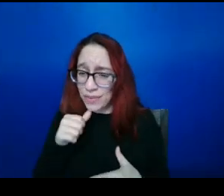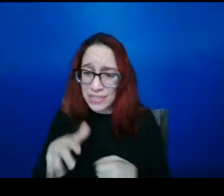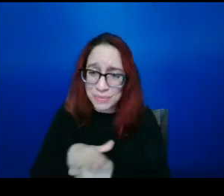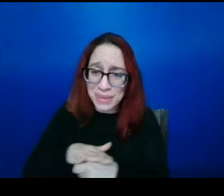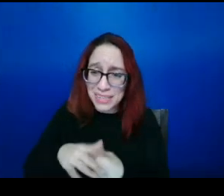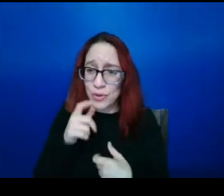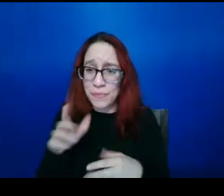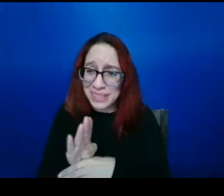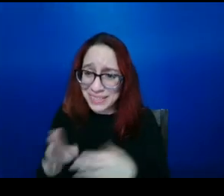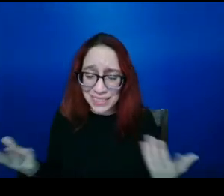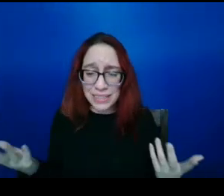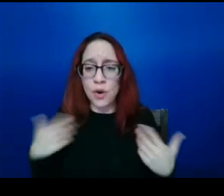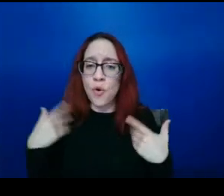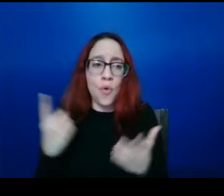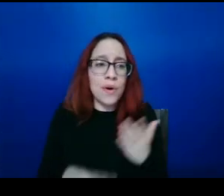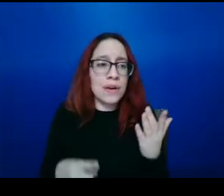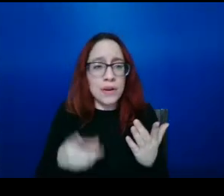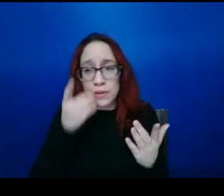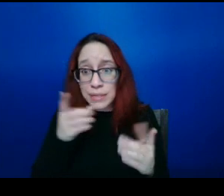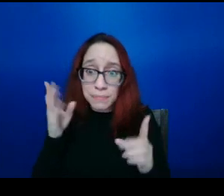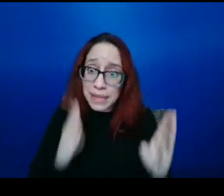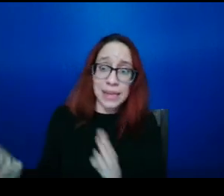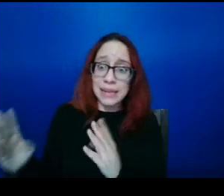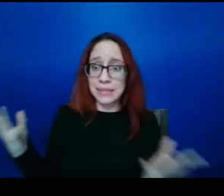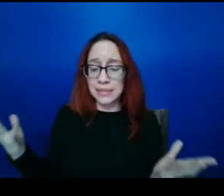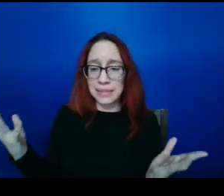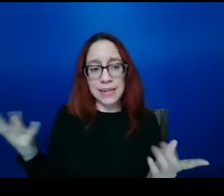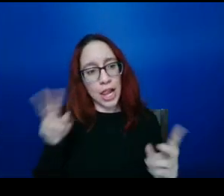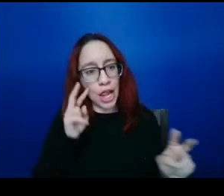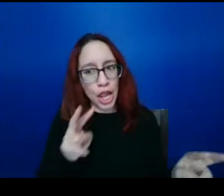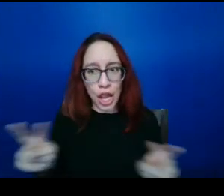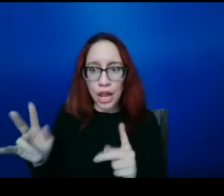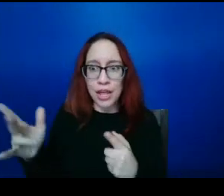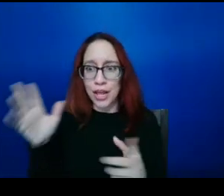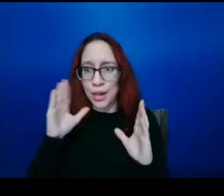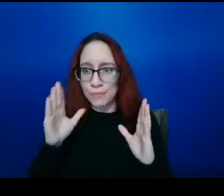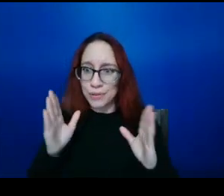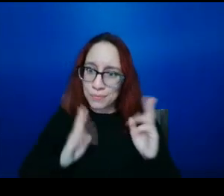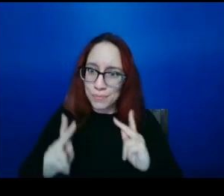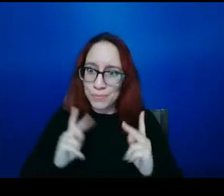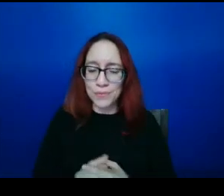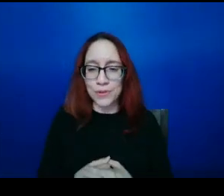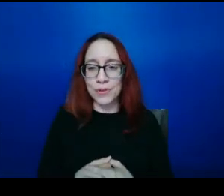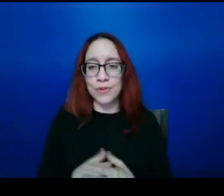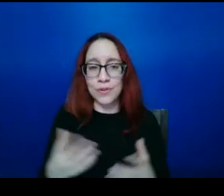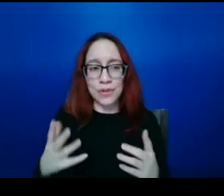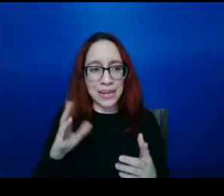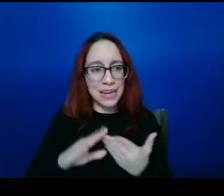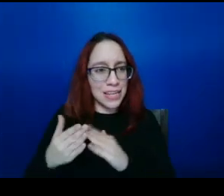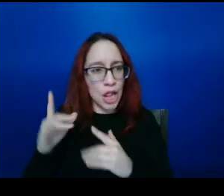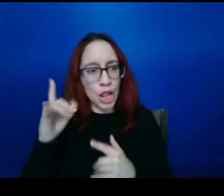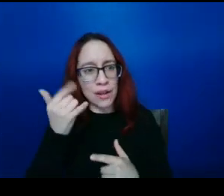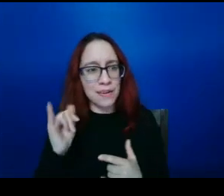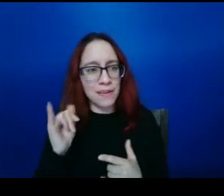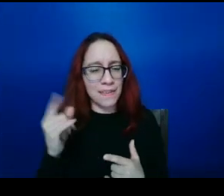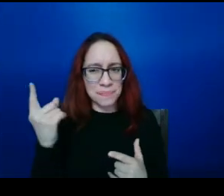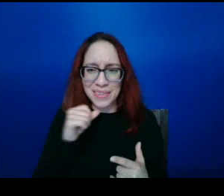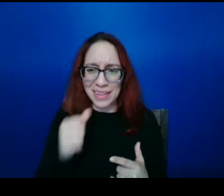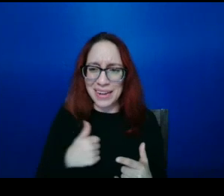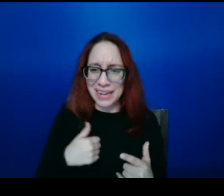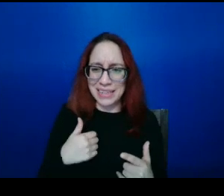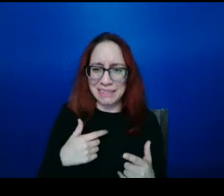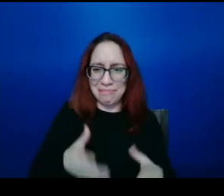don't have the business. What is the damn plan? Start looking around and listening to the people. We'd like a town that looks like something, not like a